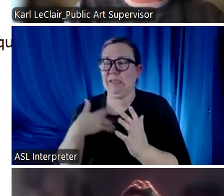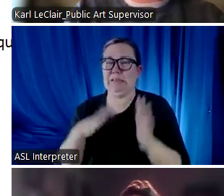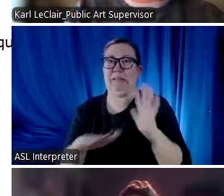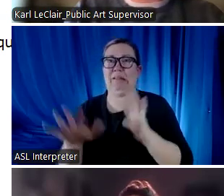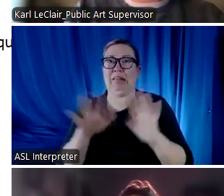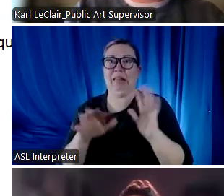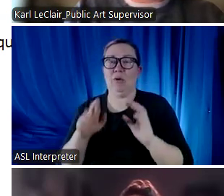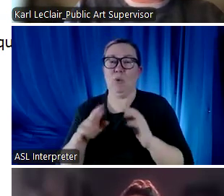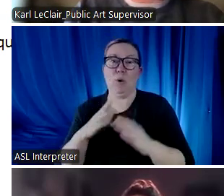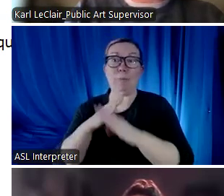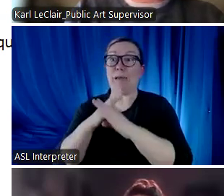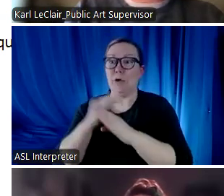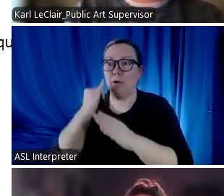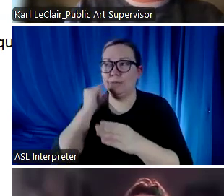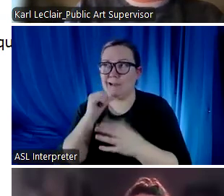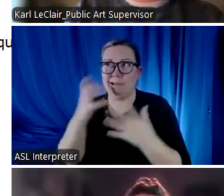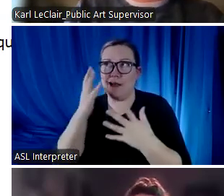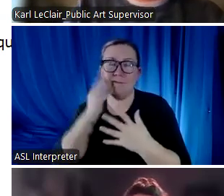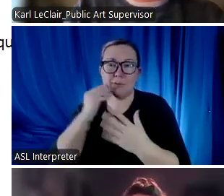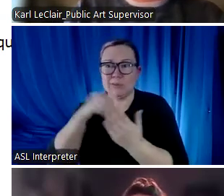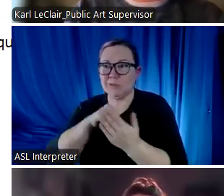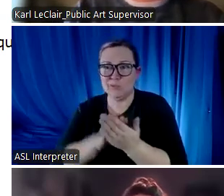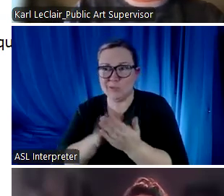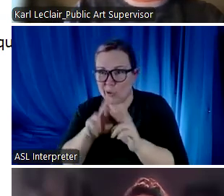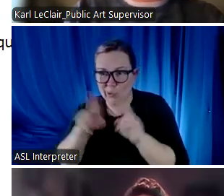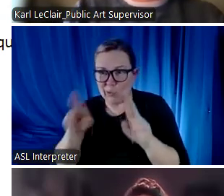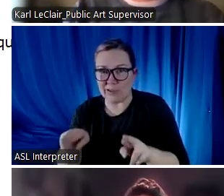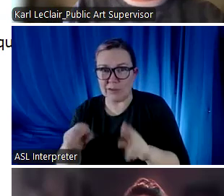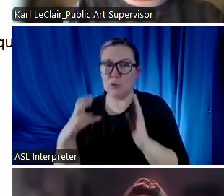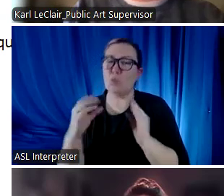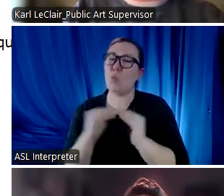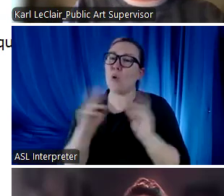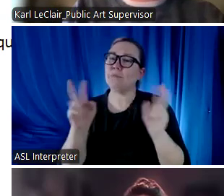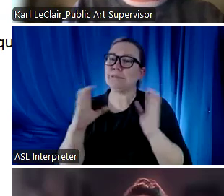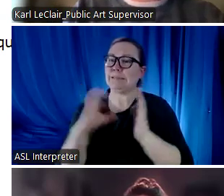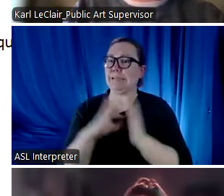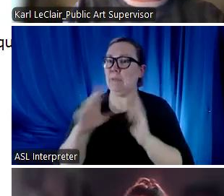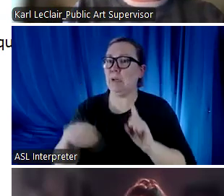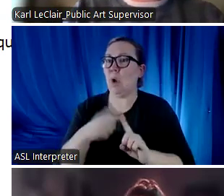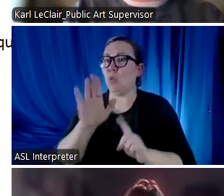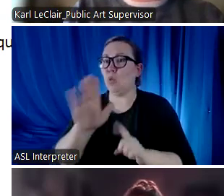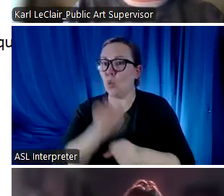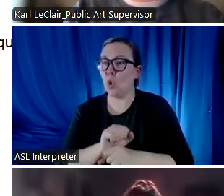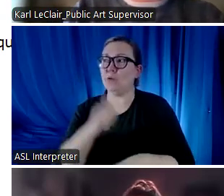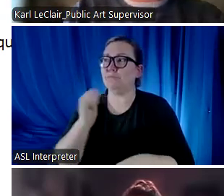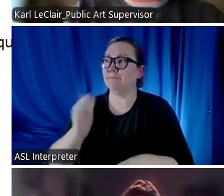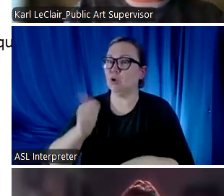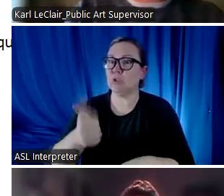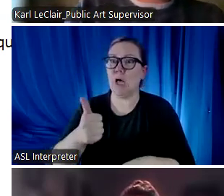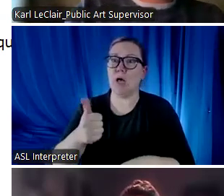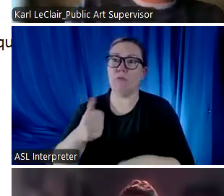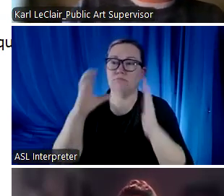be a barrier if you don't have a lot of experience. So a statement about your work, statement about yourself, could be just